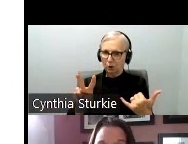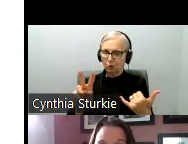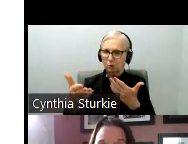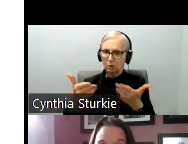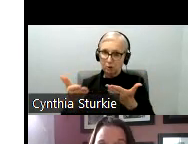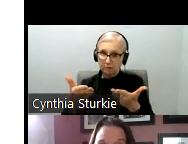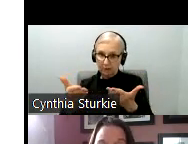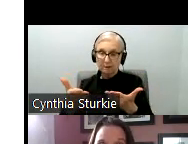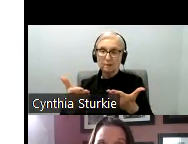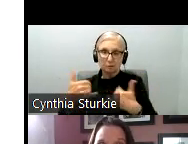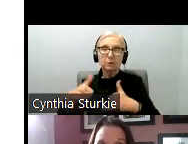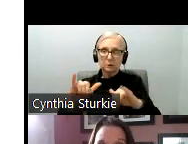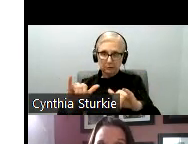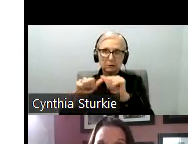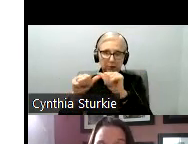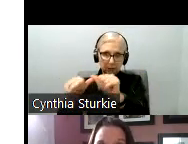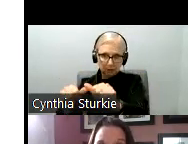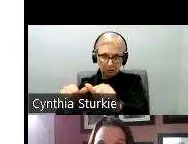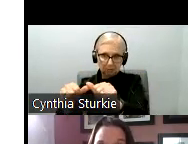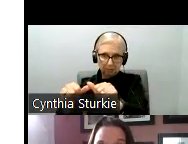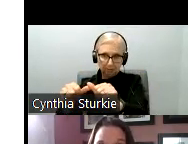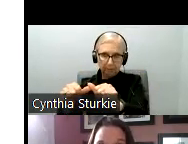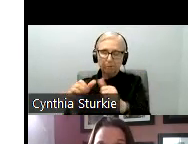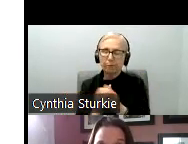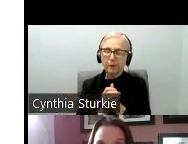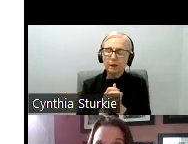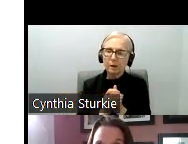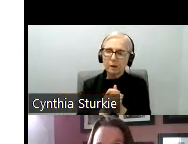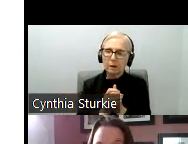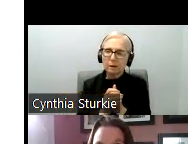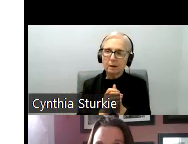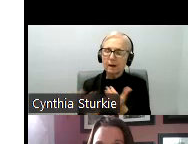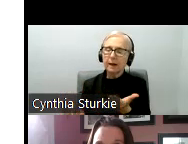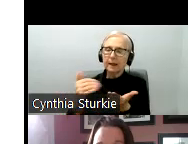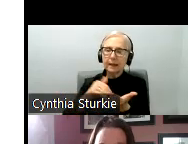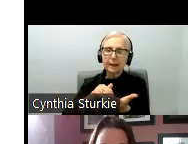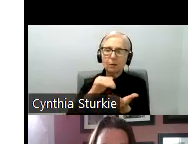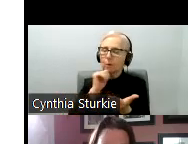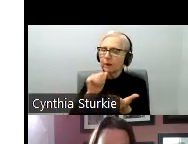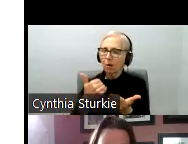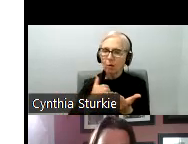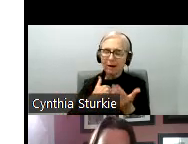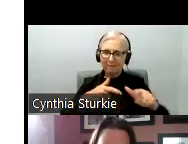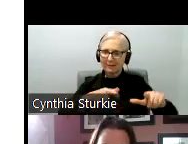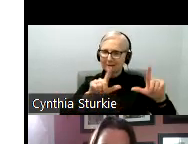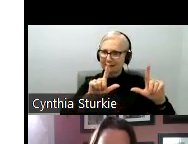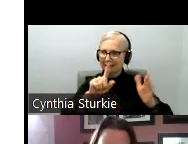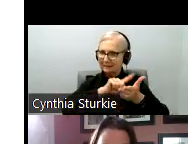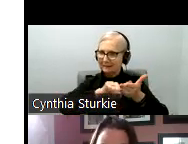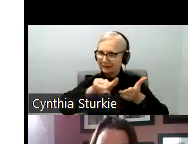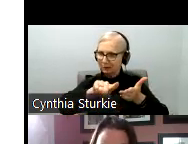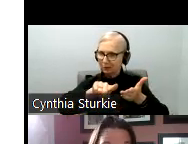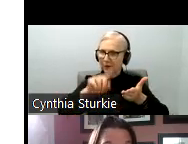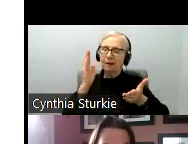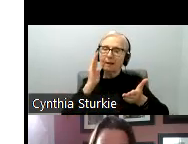services. We are, and again, we don't have slides on that this week because that will live